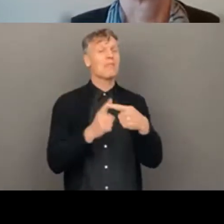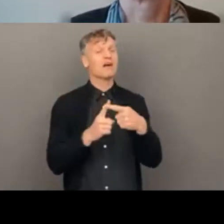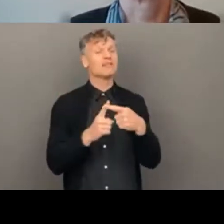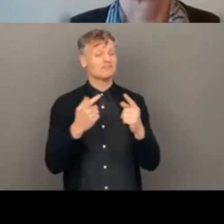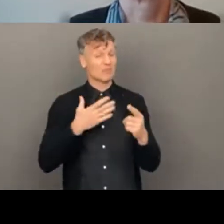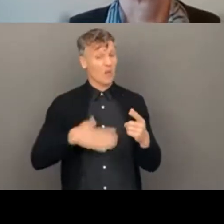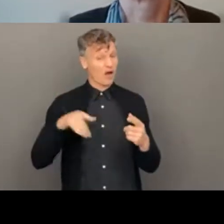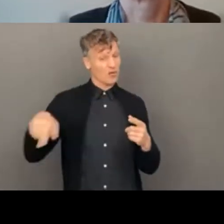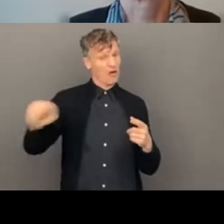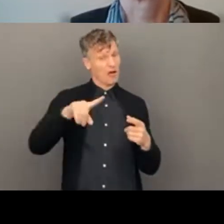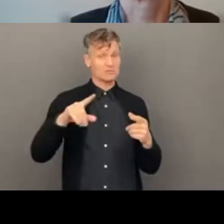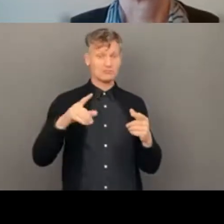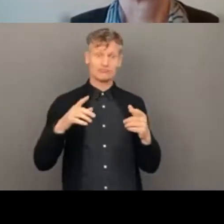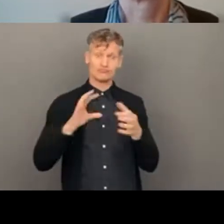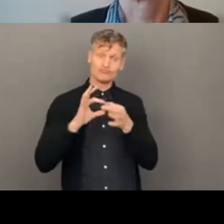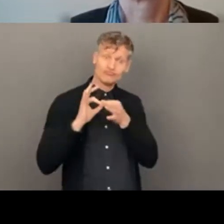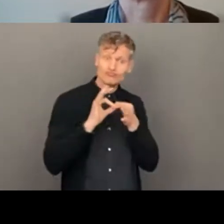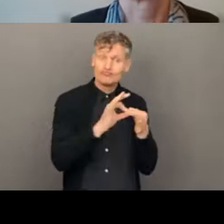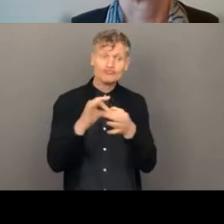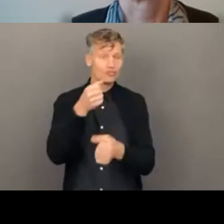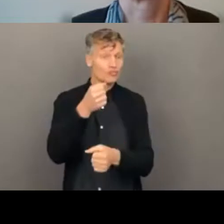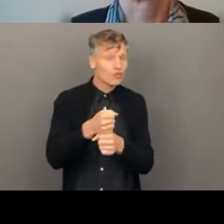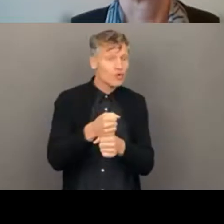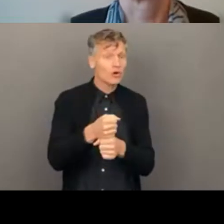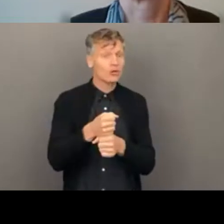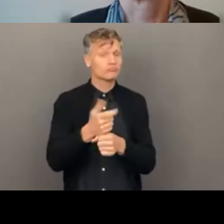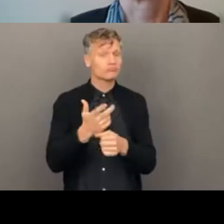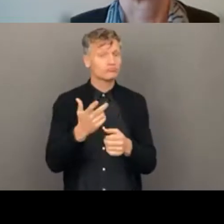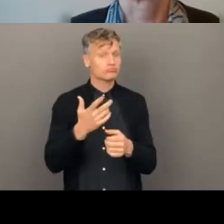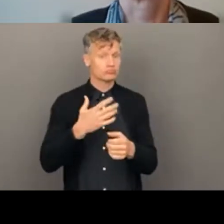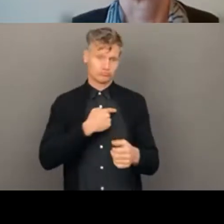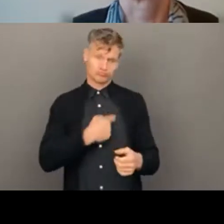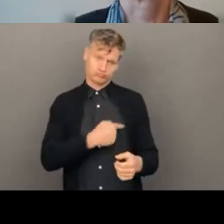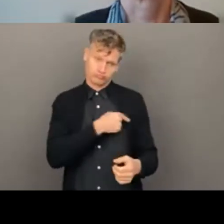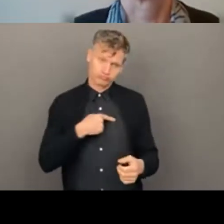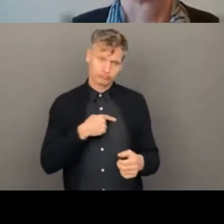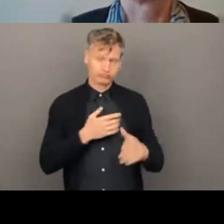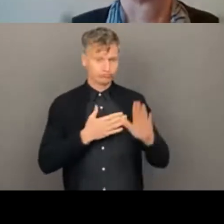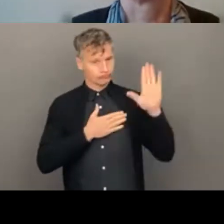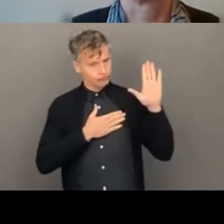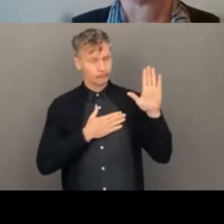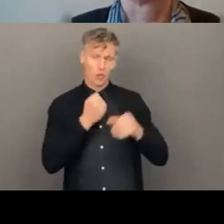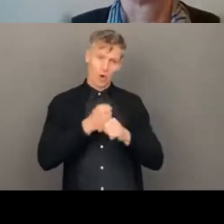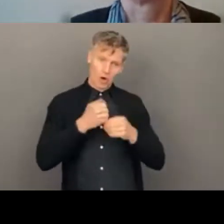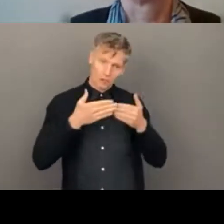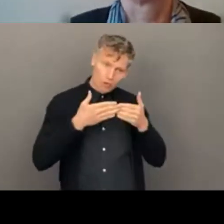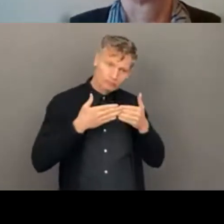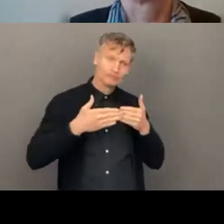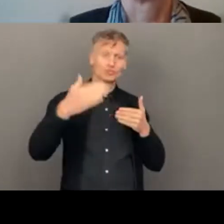together. Just maybe one or two lines on that, if you could, on the reflection of the